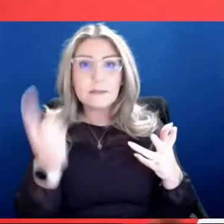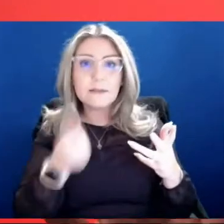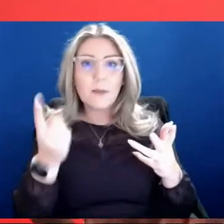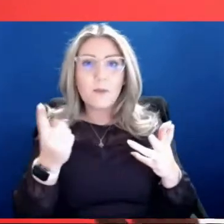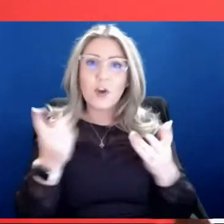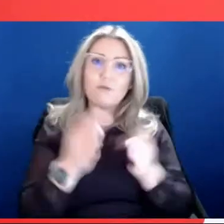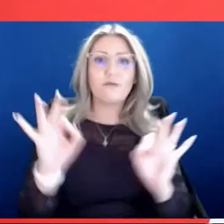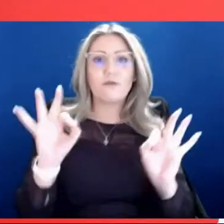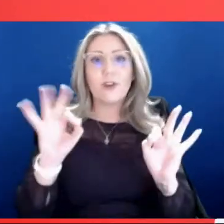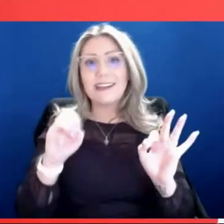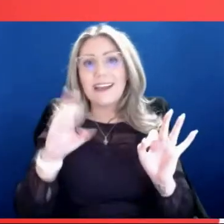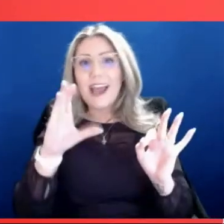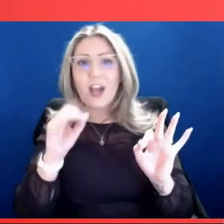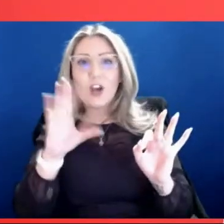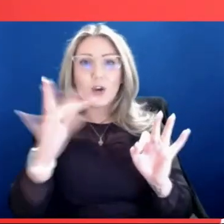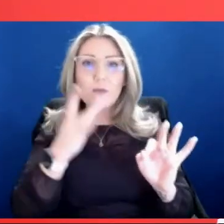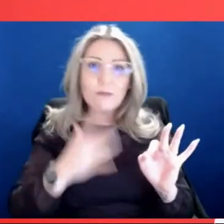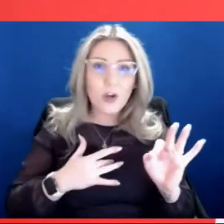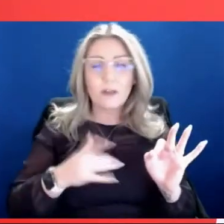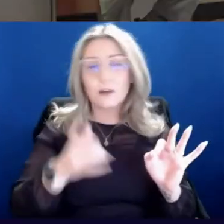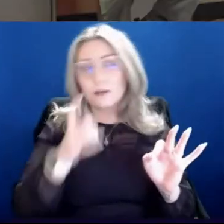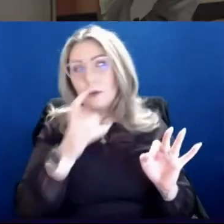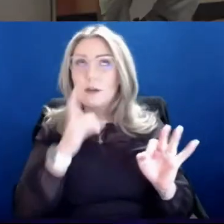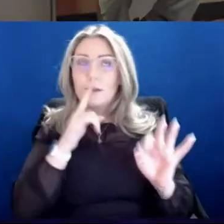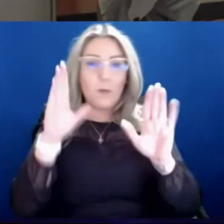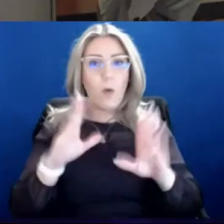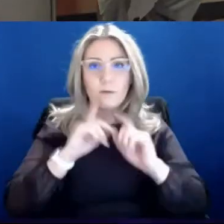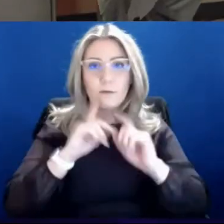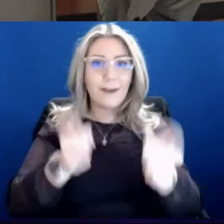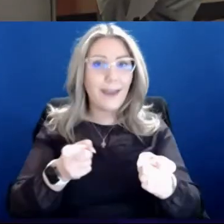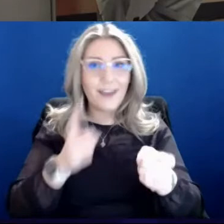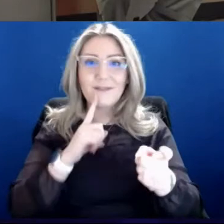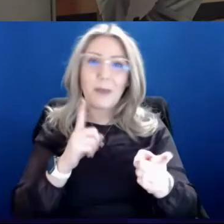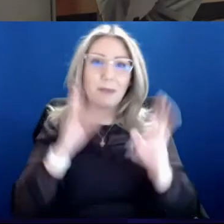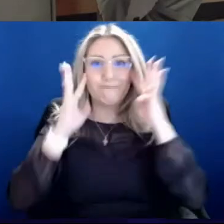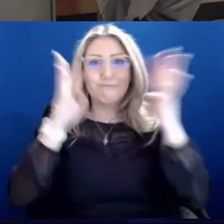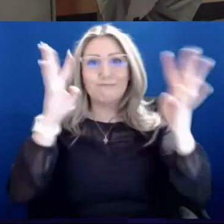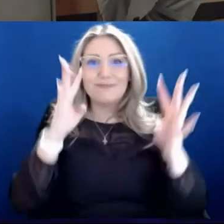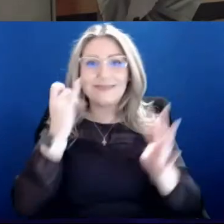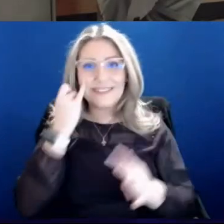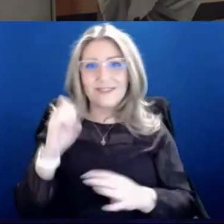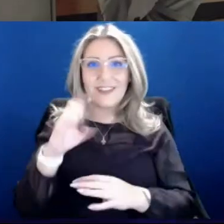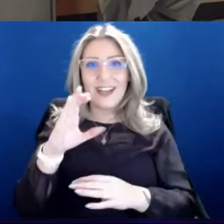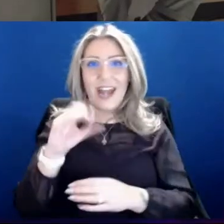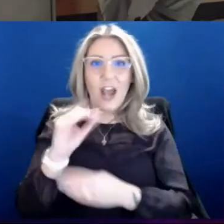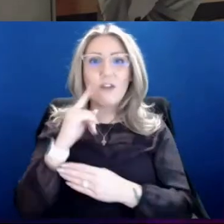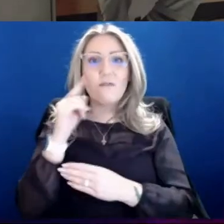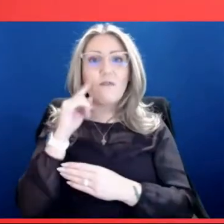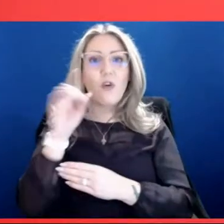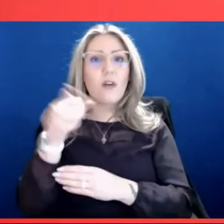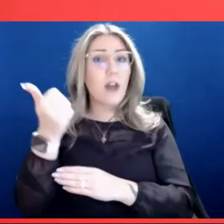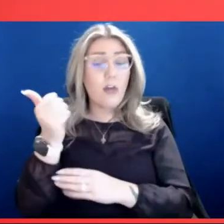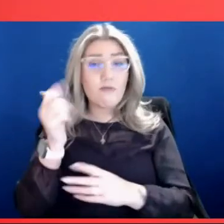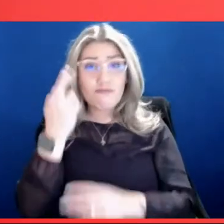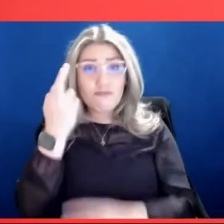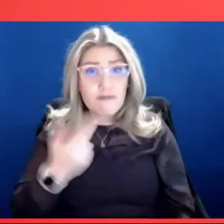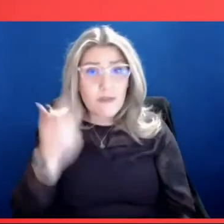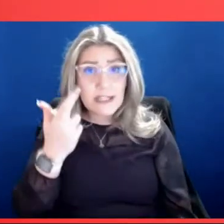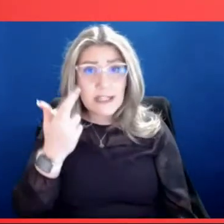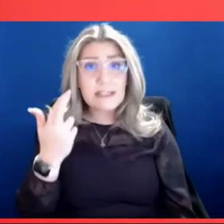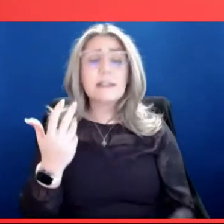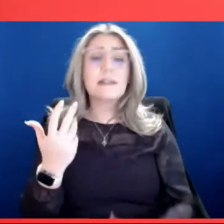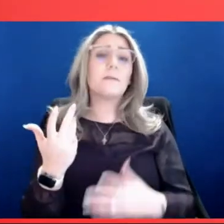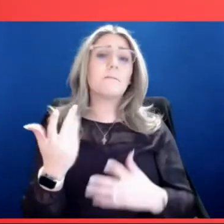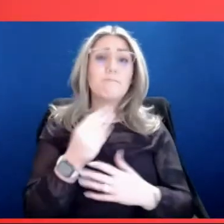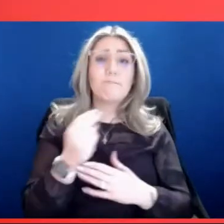or something, and that's Right. not a great gift, but if she had just had the echo for some other reason, she had seen